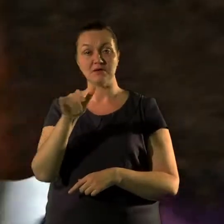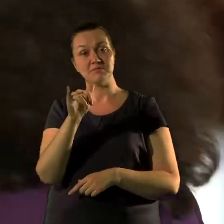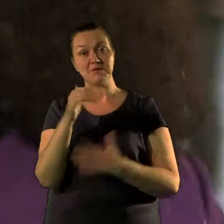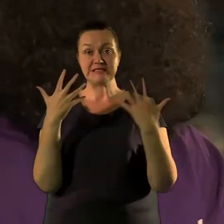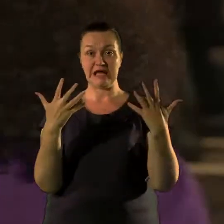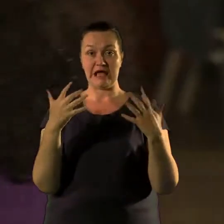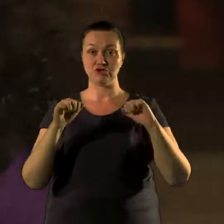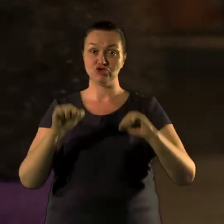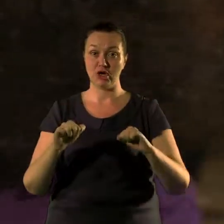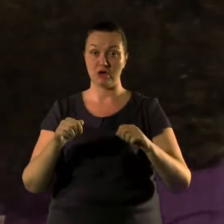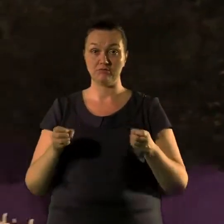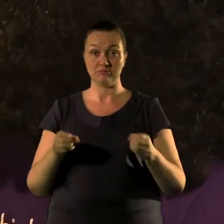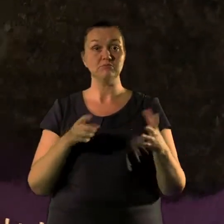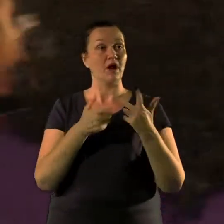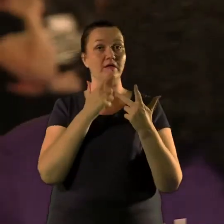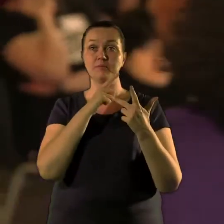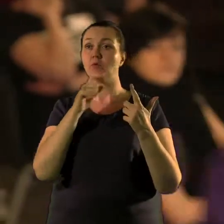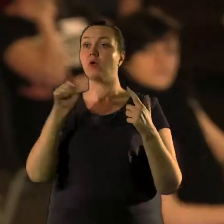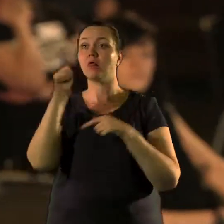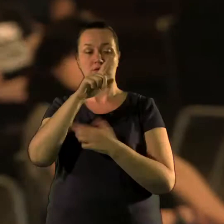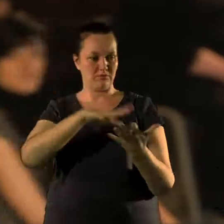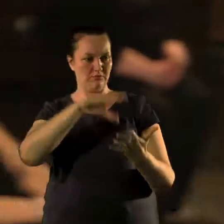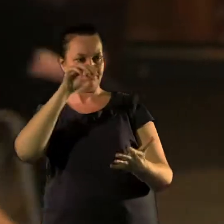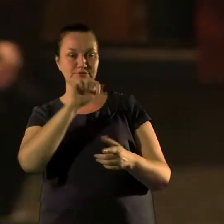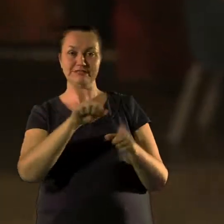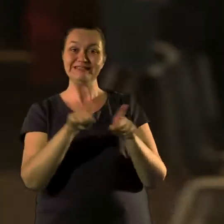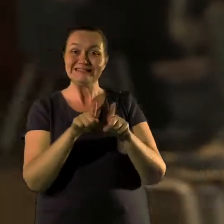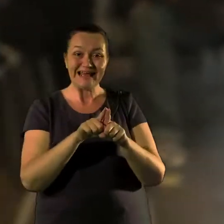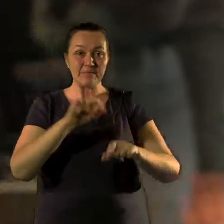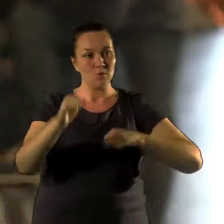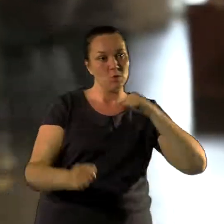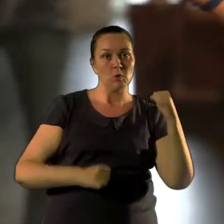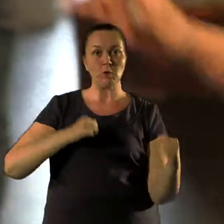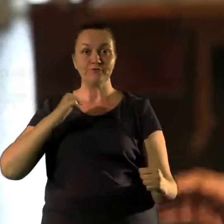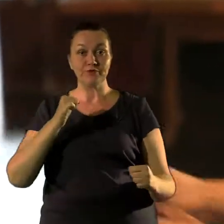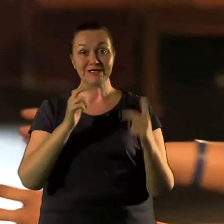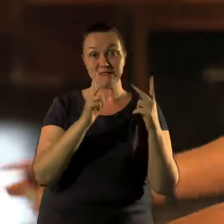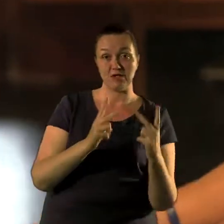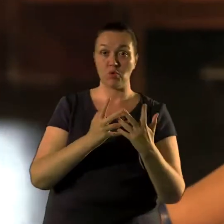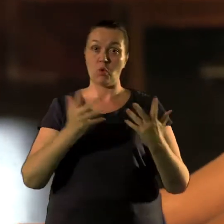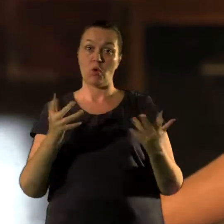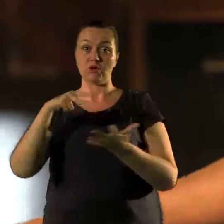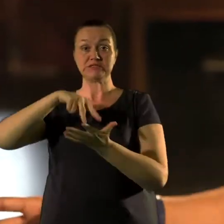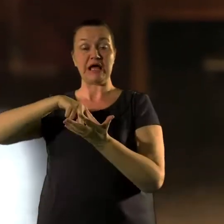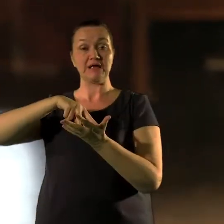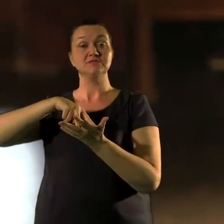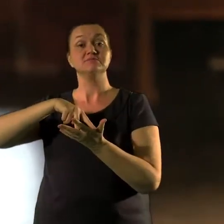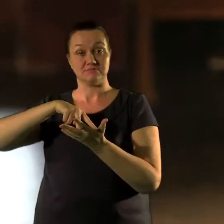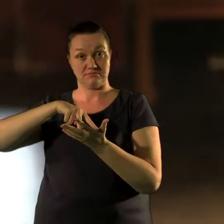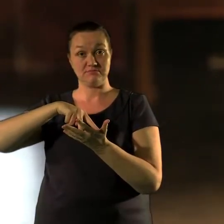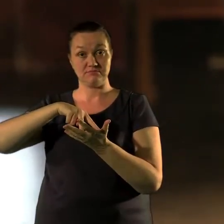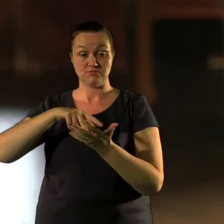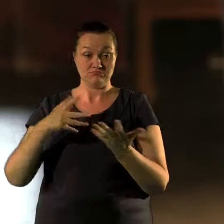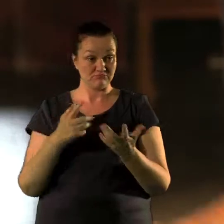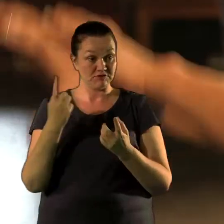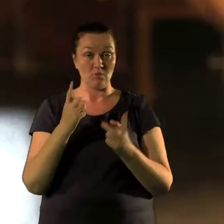chair, and other people will interpret the movement standing up. So how can you do the same move, but with someone standing, someone sitting on a chair, and someone sitting